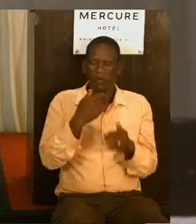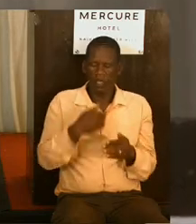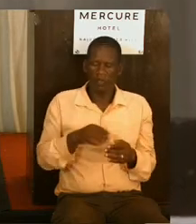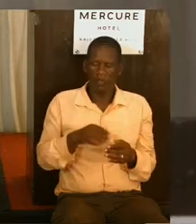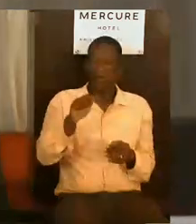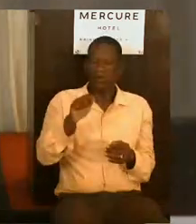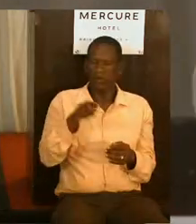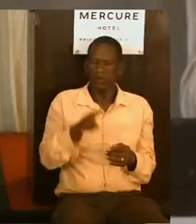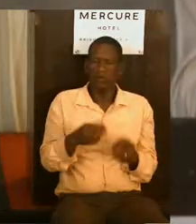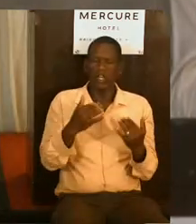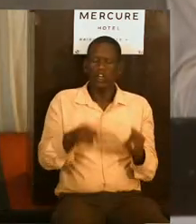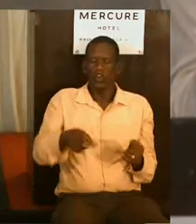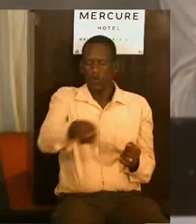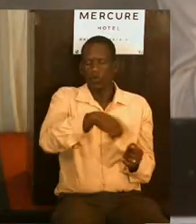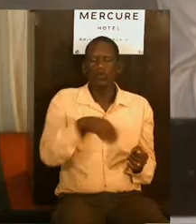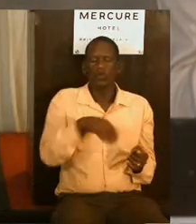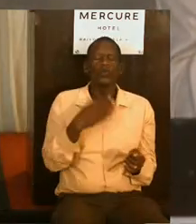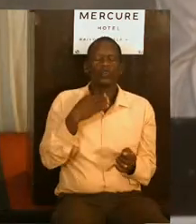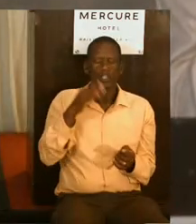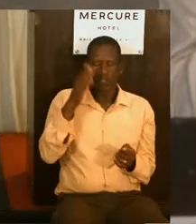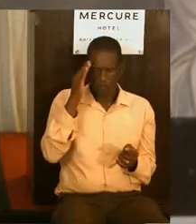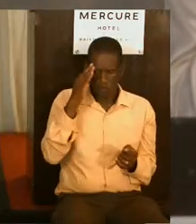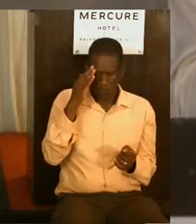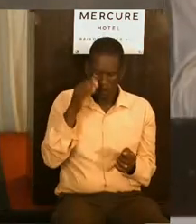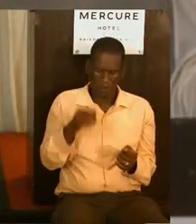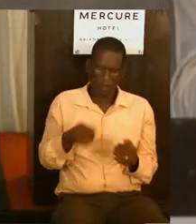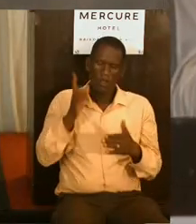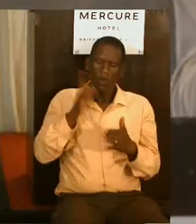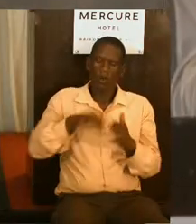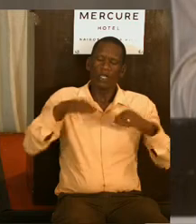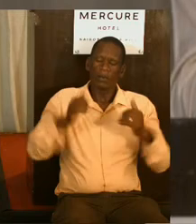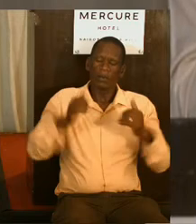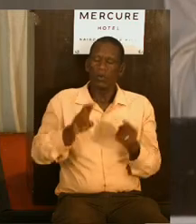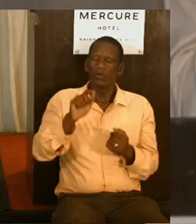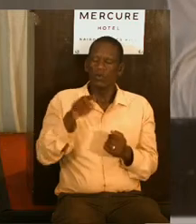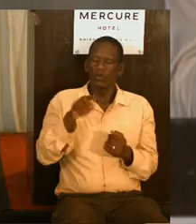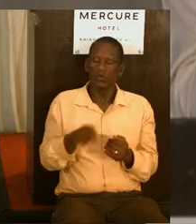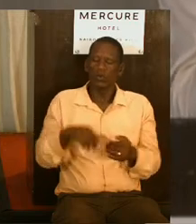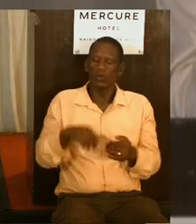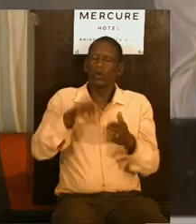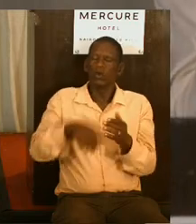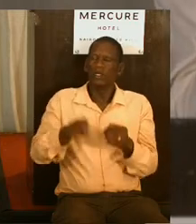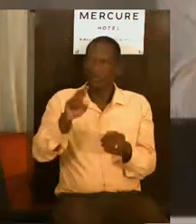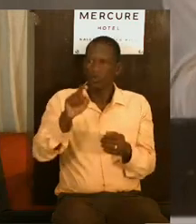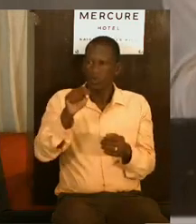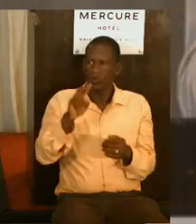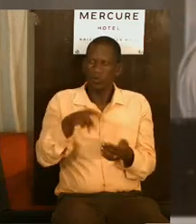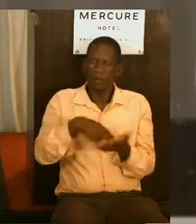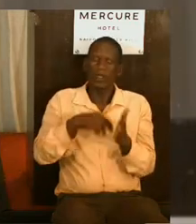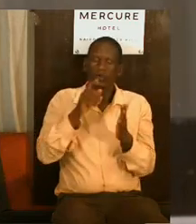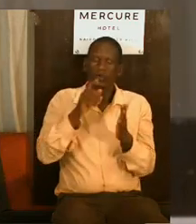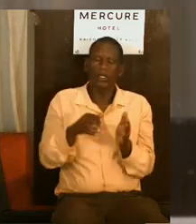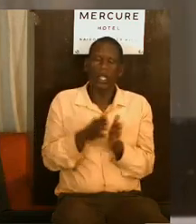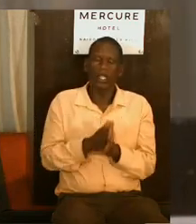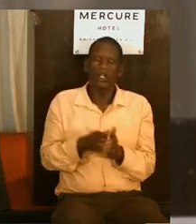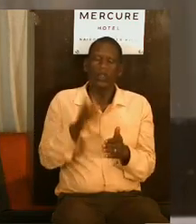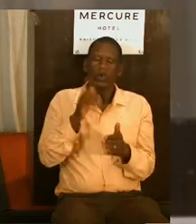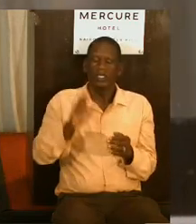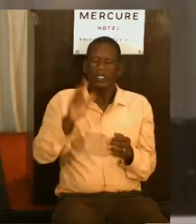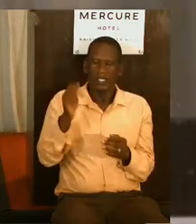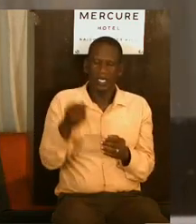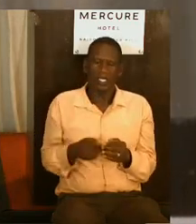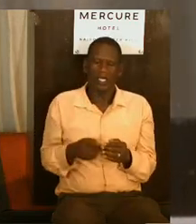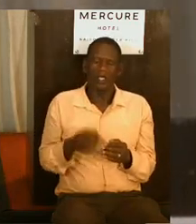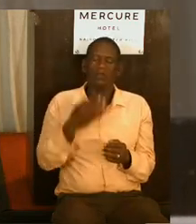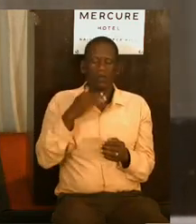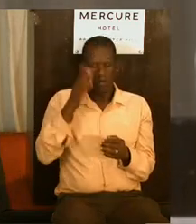utu then we wanted to know uh what about utu what is utu and what is Kenya